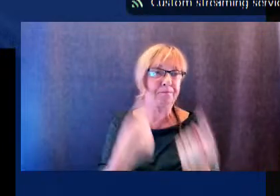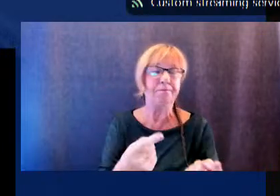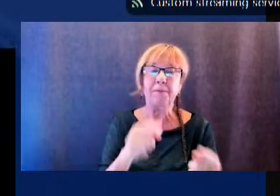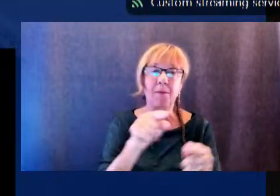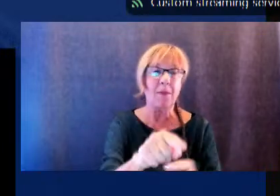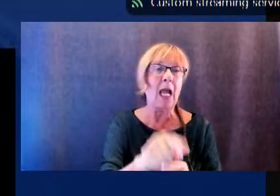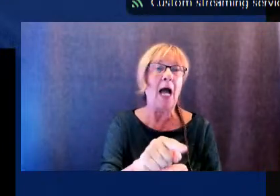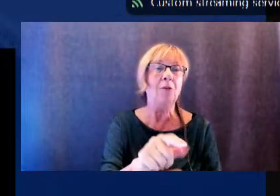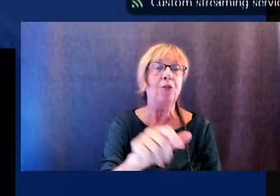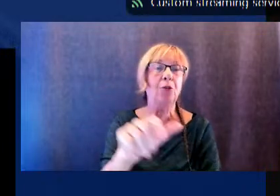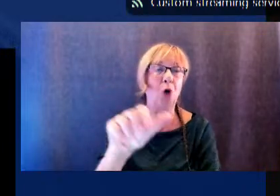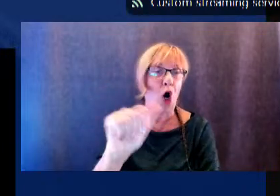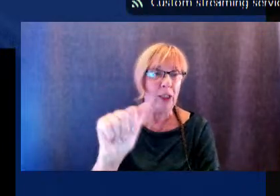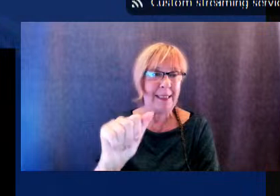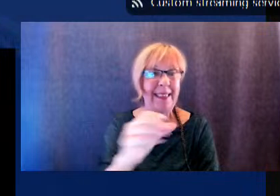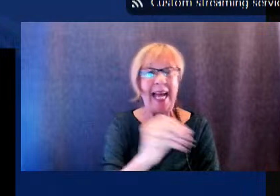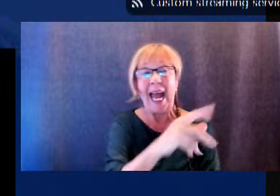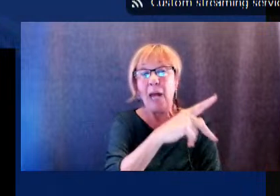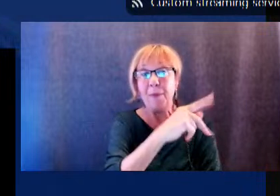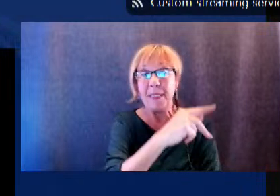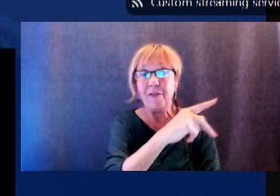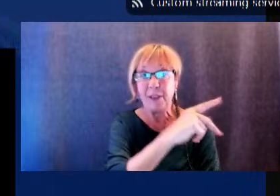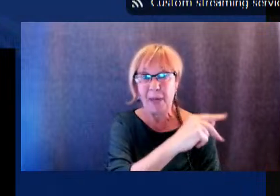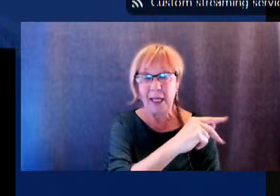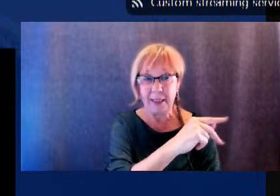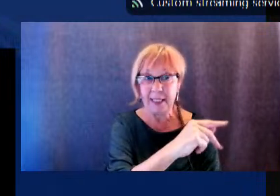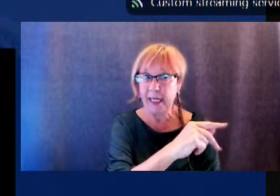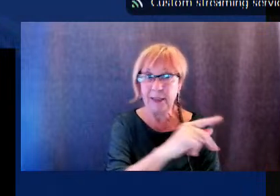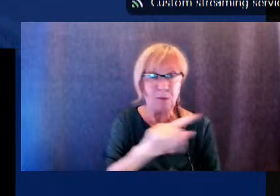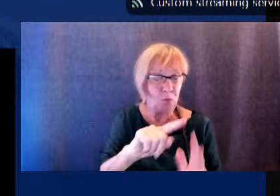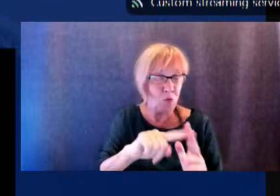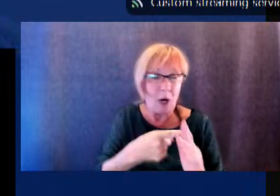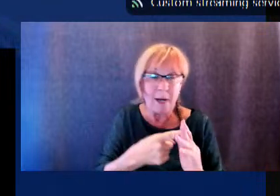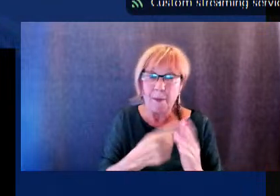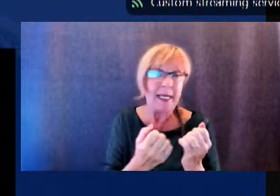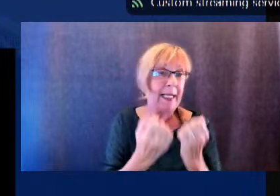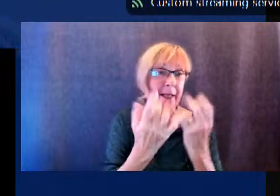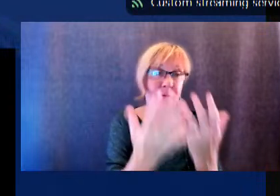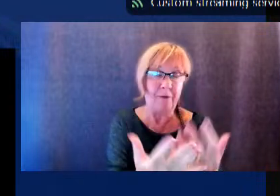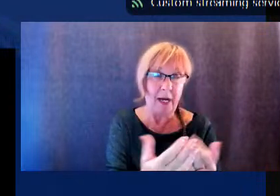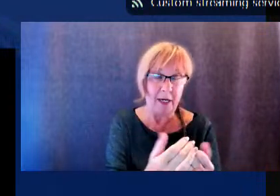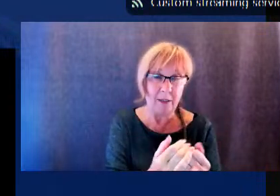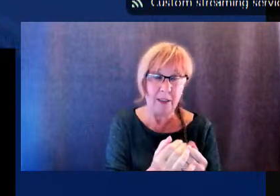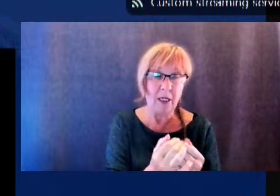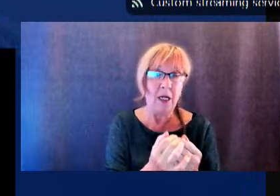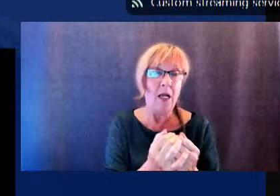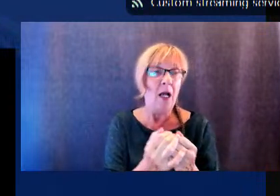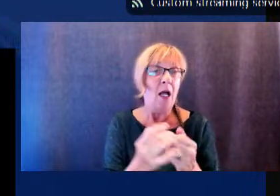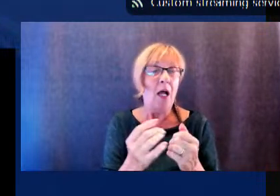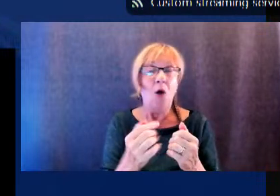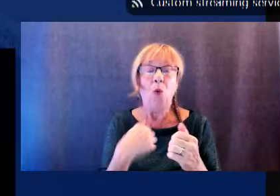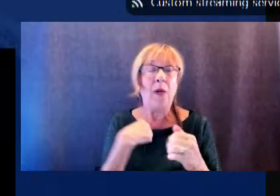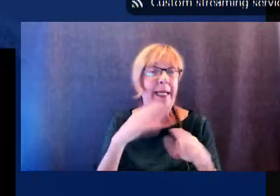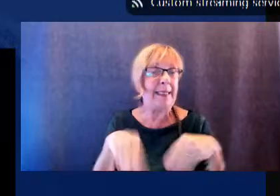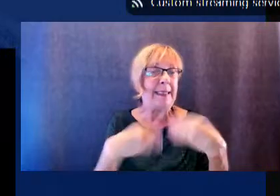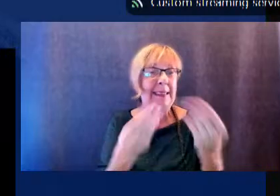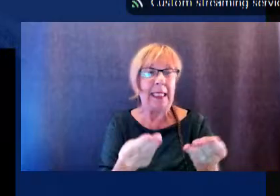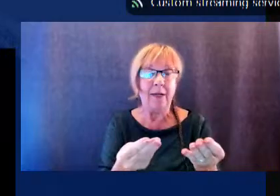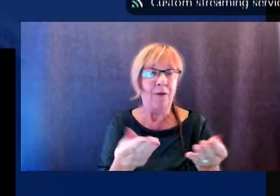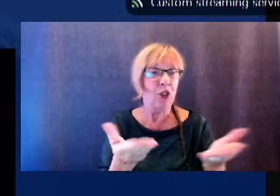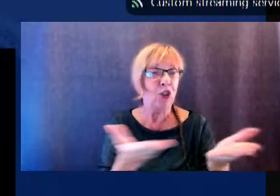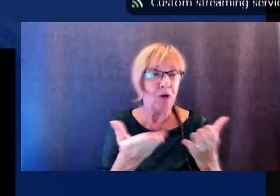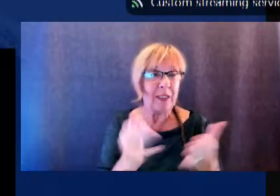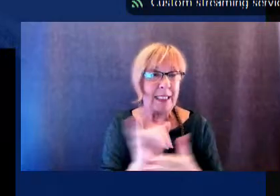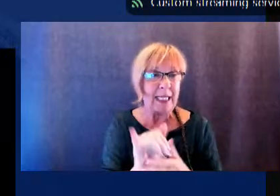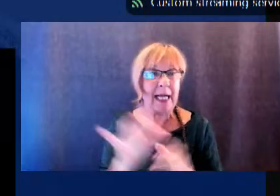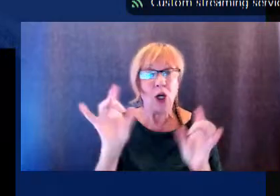and Pacific Palisades from the very start of the wildfires. During those early days and weeks, we delivered services such as crisis